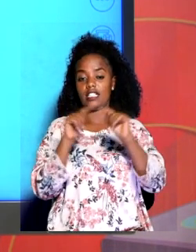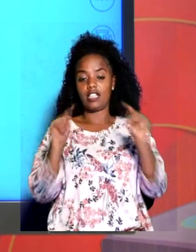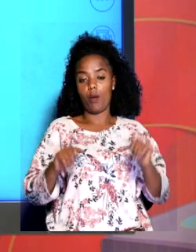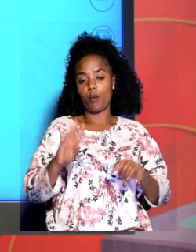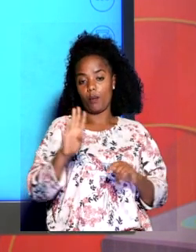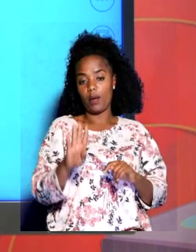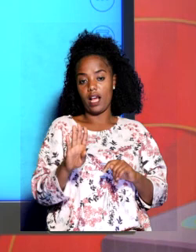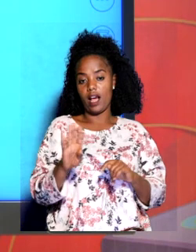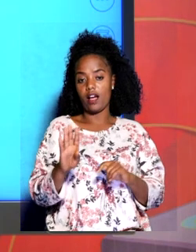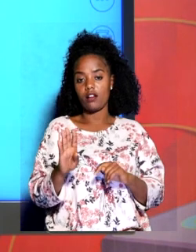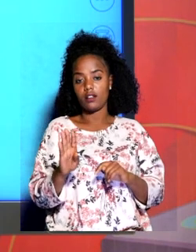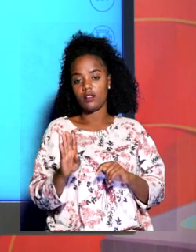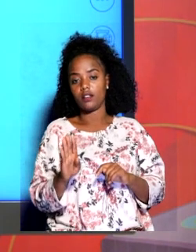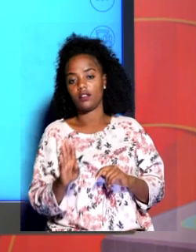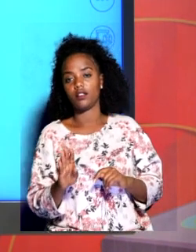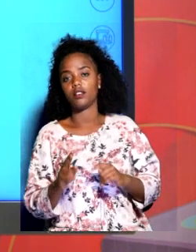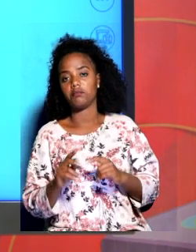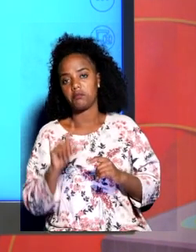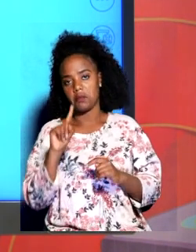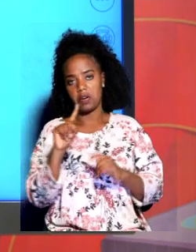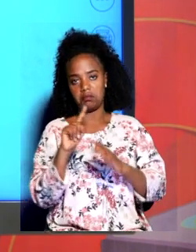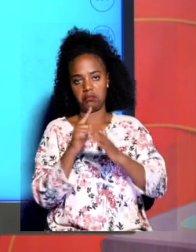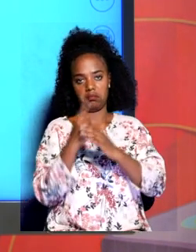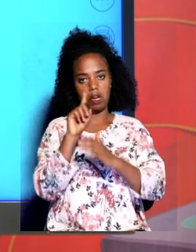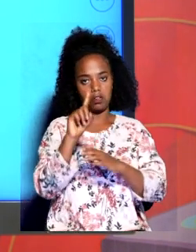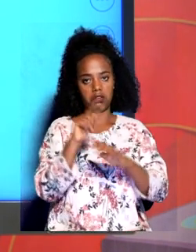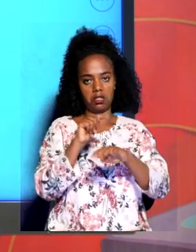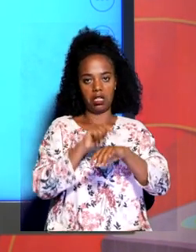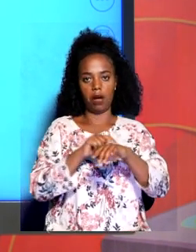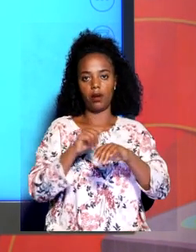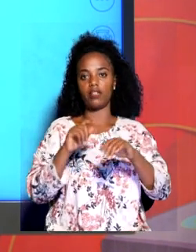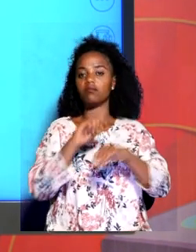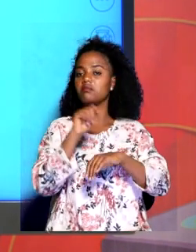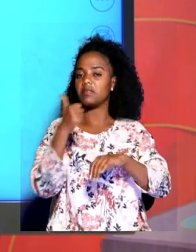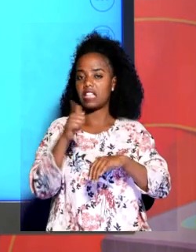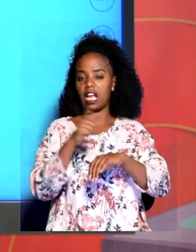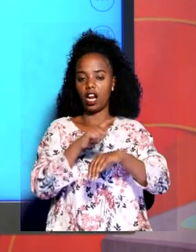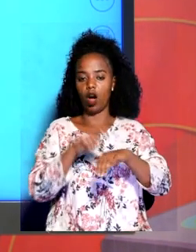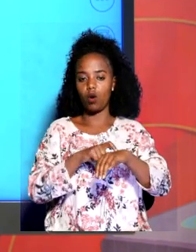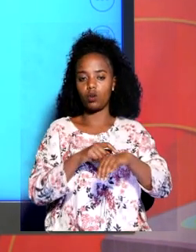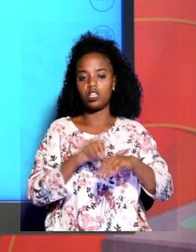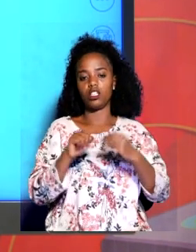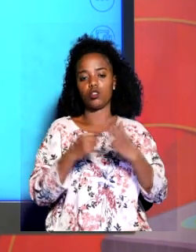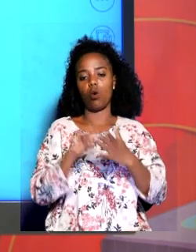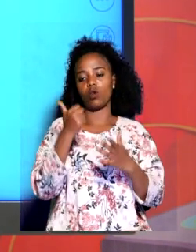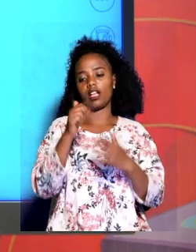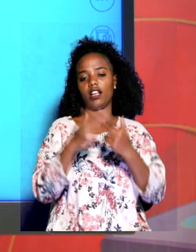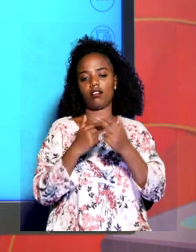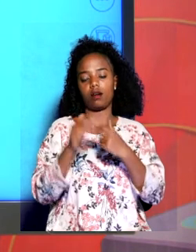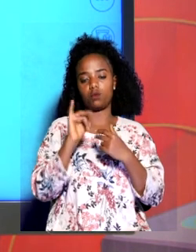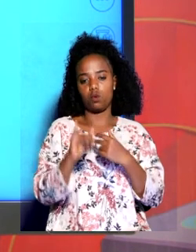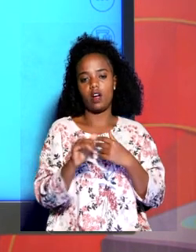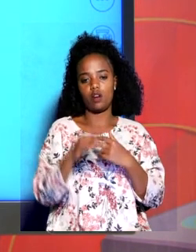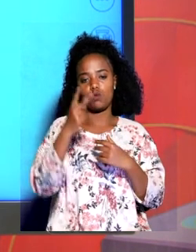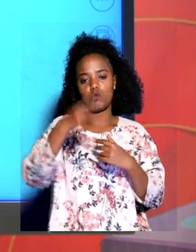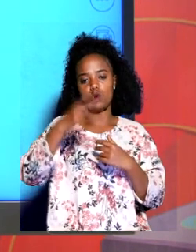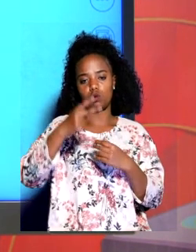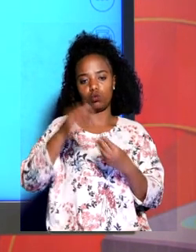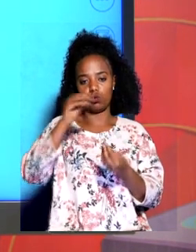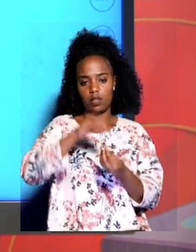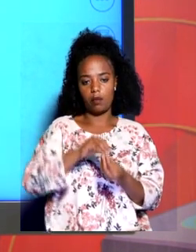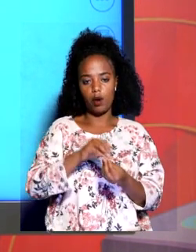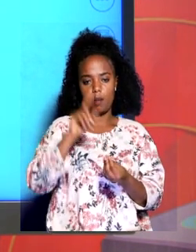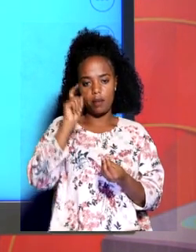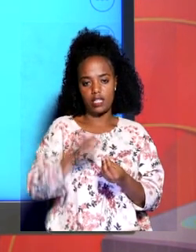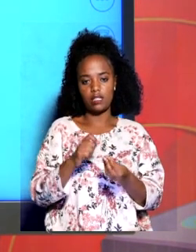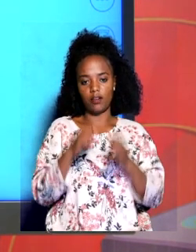B, a single table takes 10 hours, Y table takes 10Y. The sum of these two must be